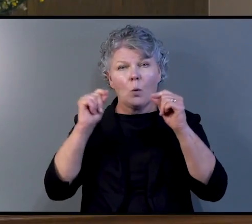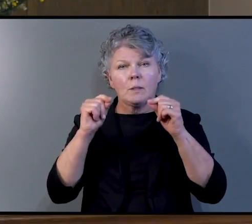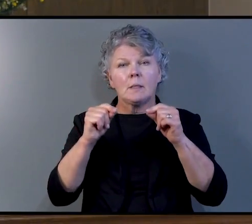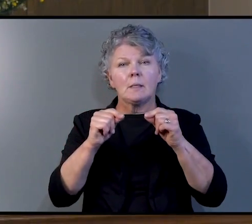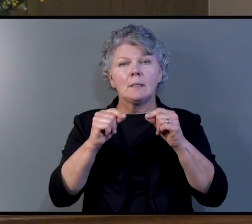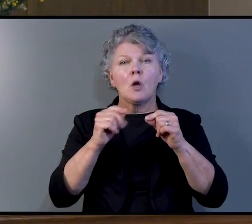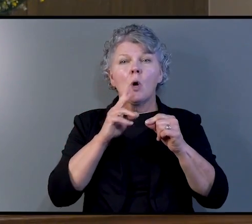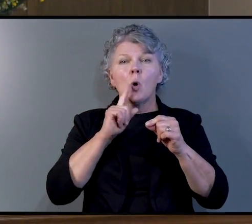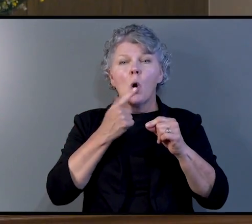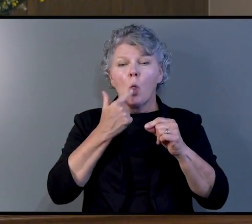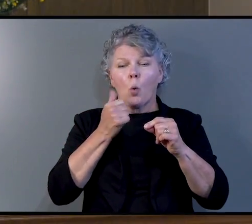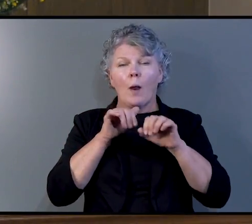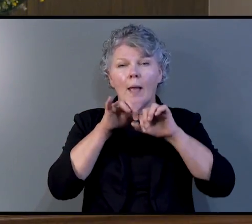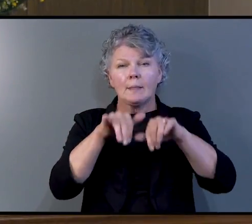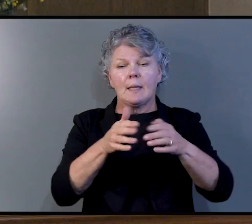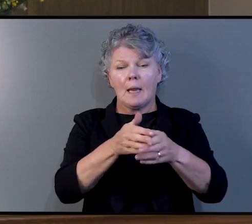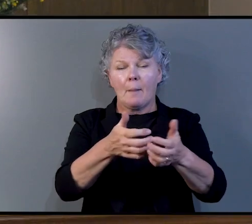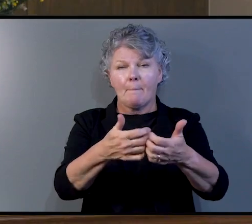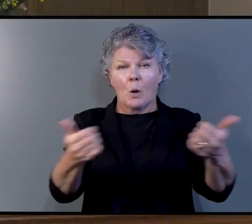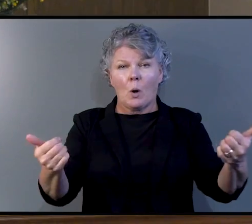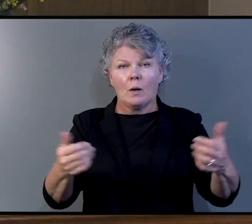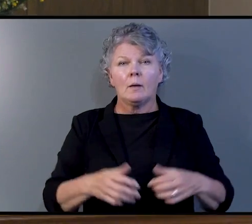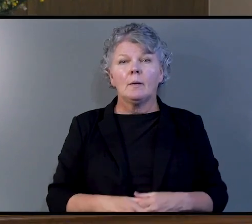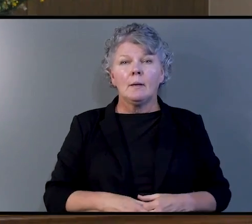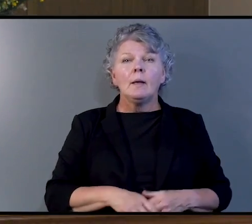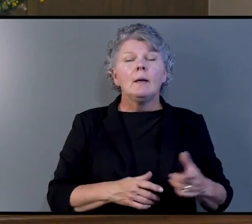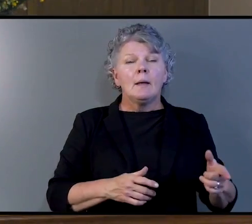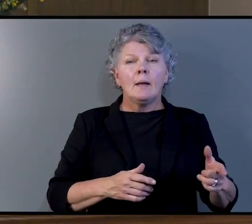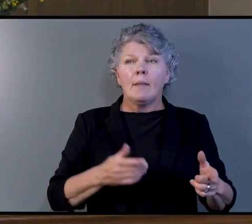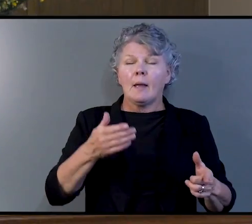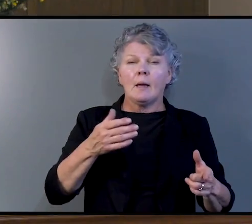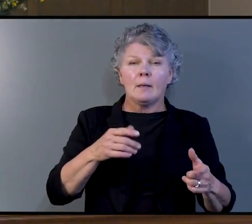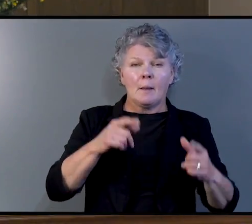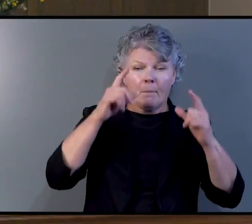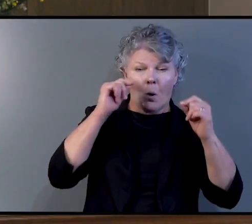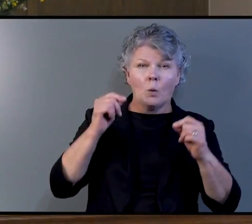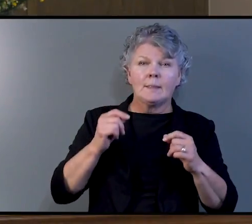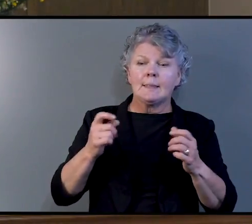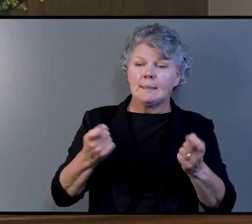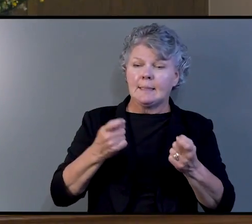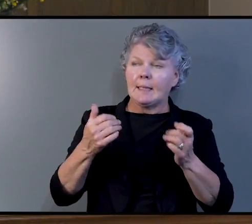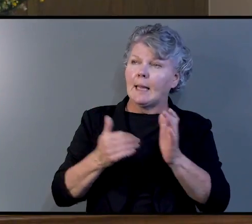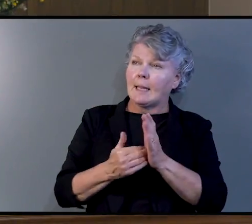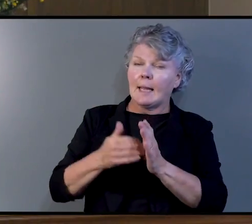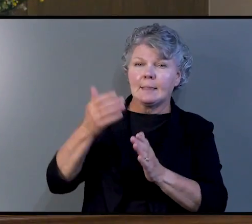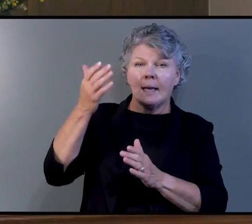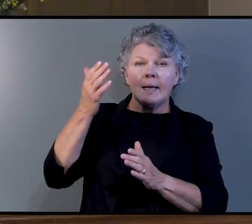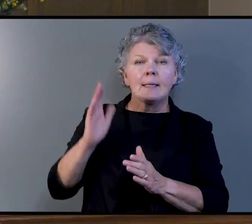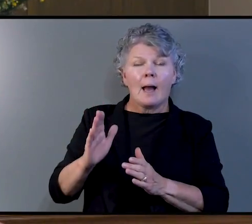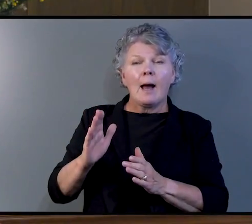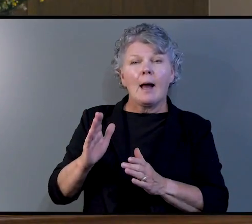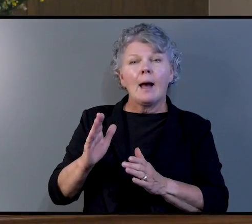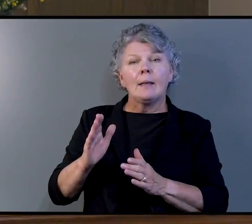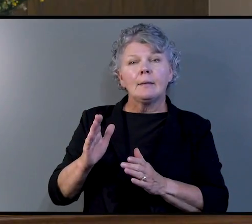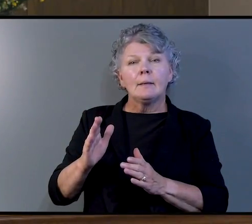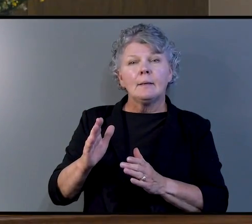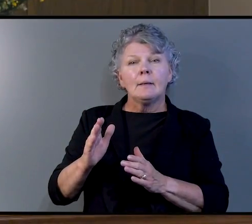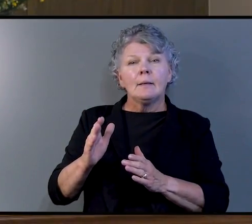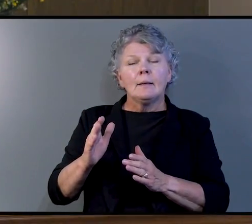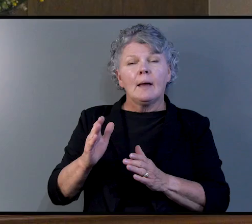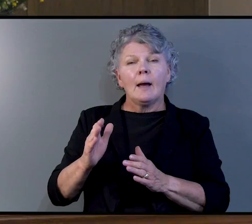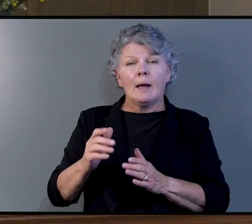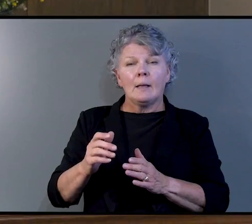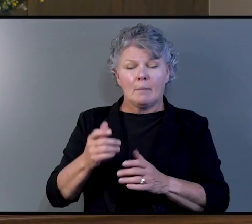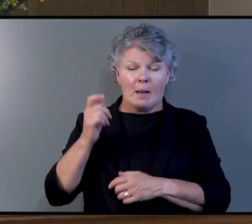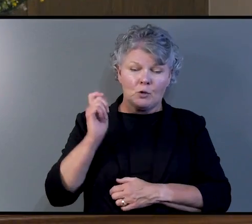freedom from Egypt. And then Moses sinned against God by striking a rock to bring water, which was not following God's